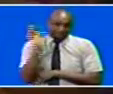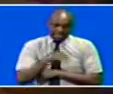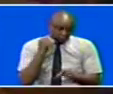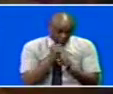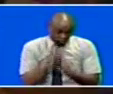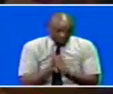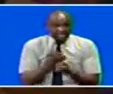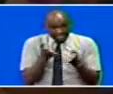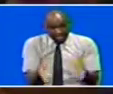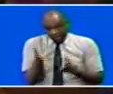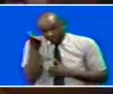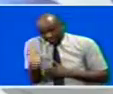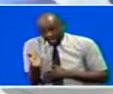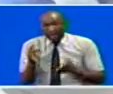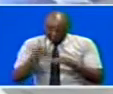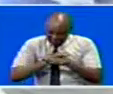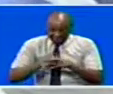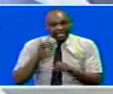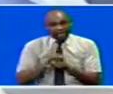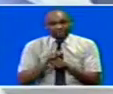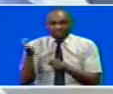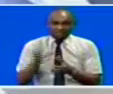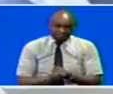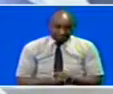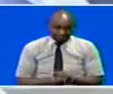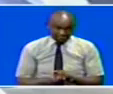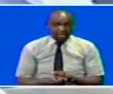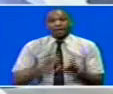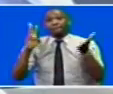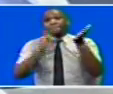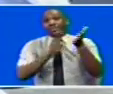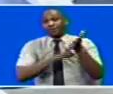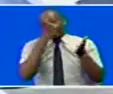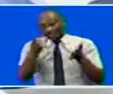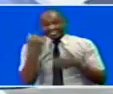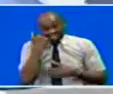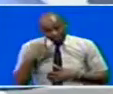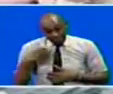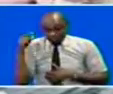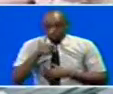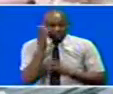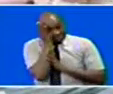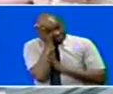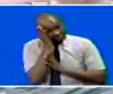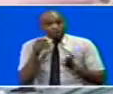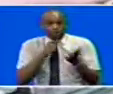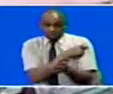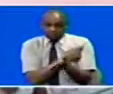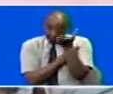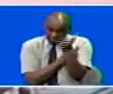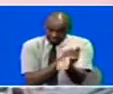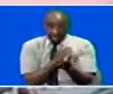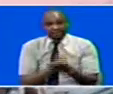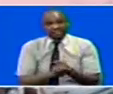hospital's outpatient bay was busy. In Migori, patients who were admitted to hospital under the care of